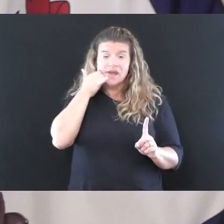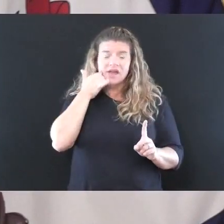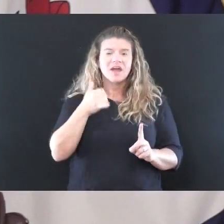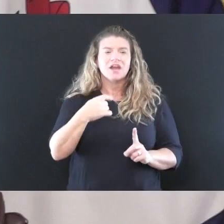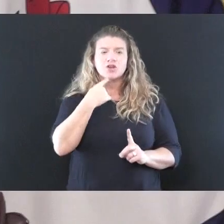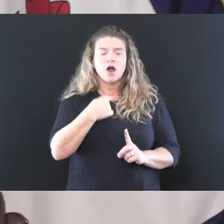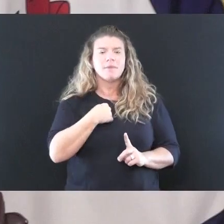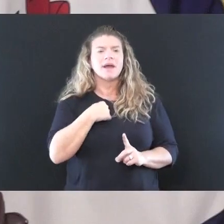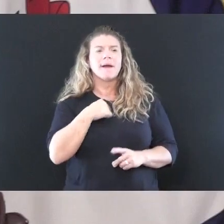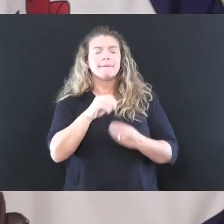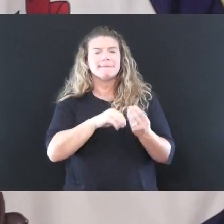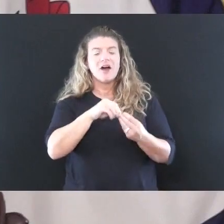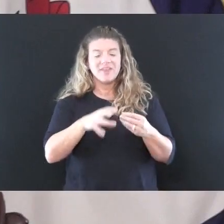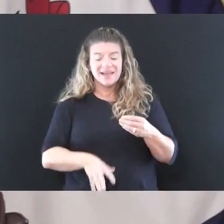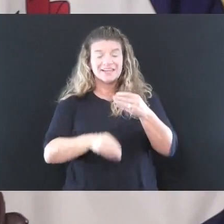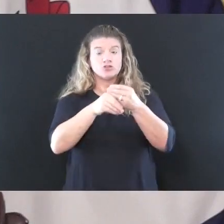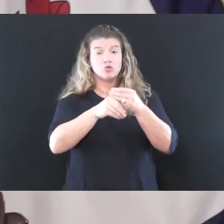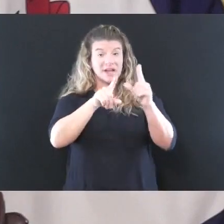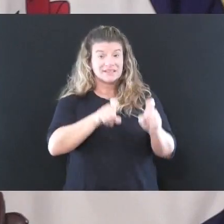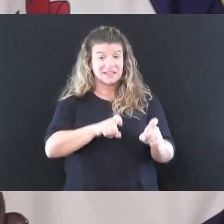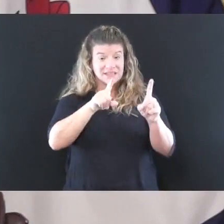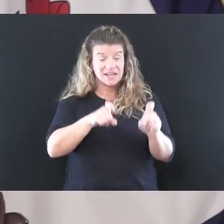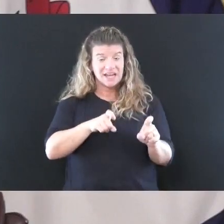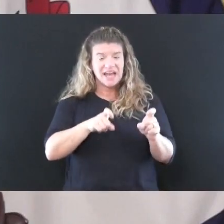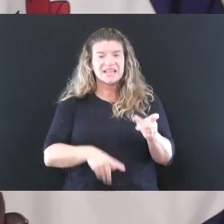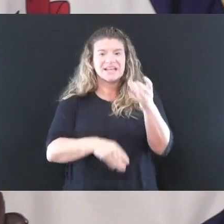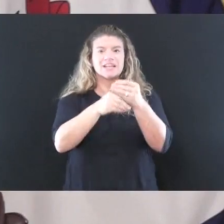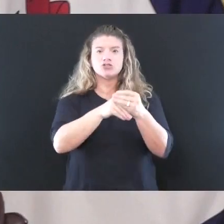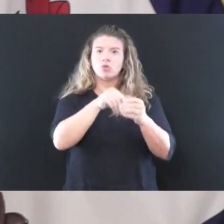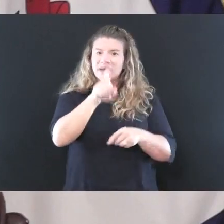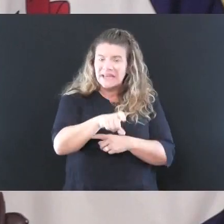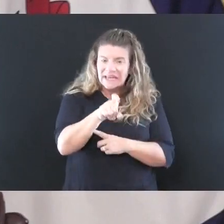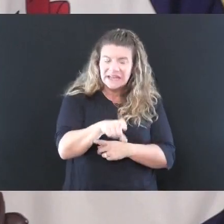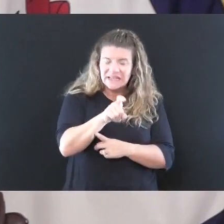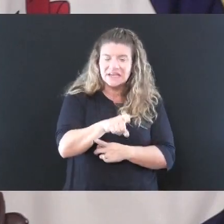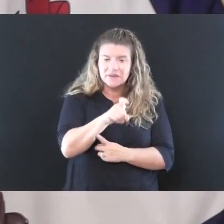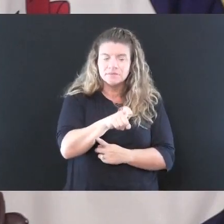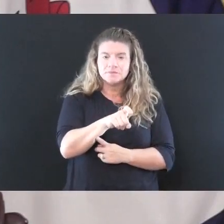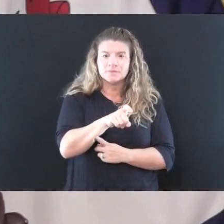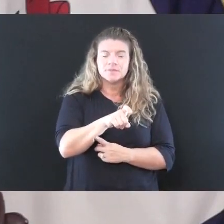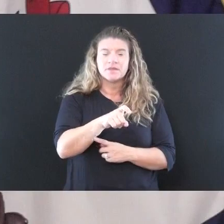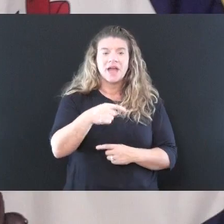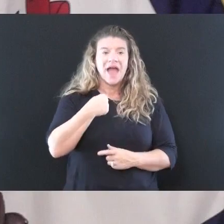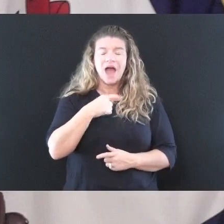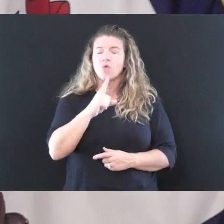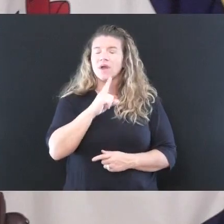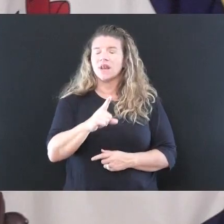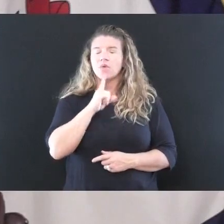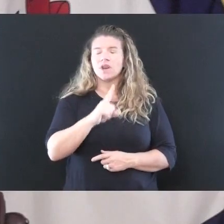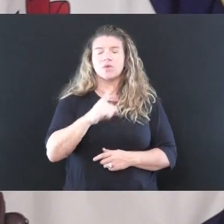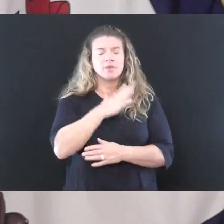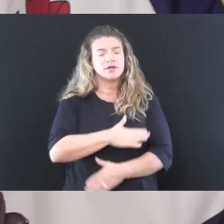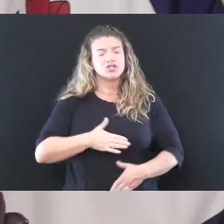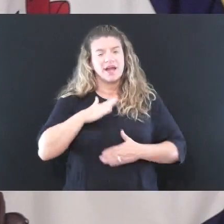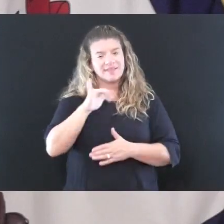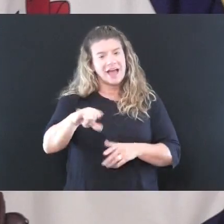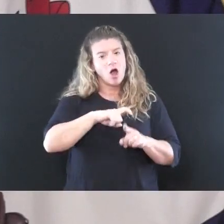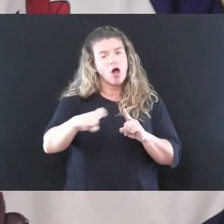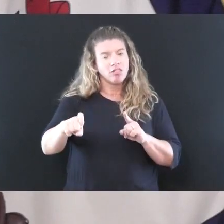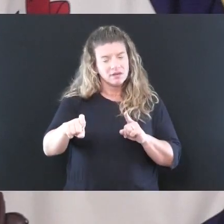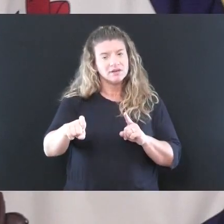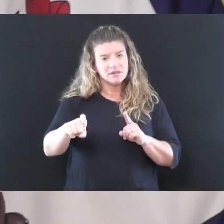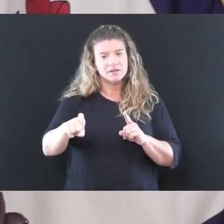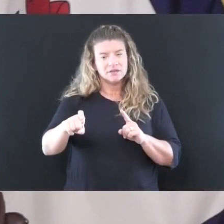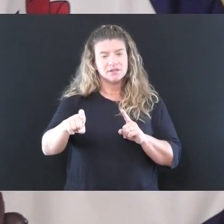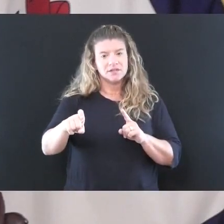about the additional testing and additional testing need and everything, and I really appreciate the call and everything.